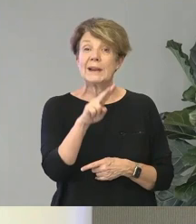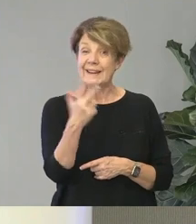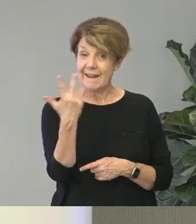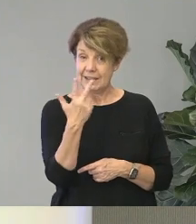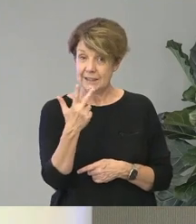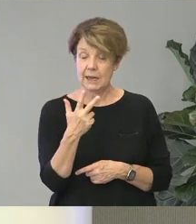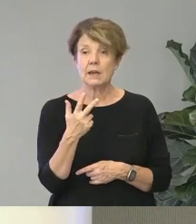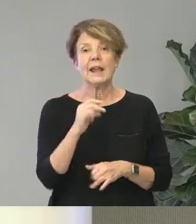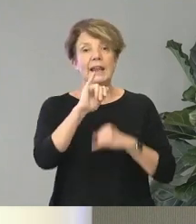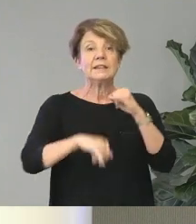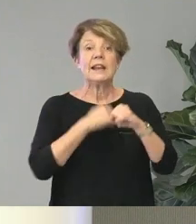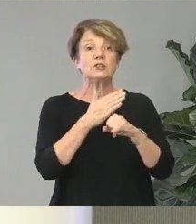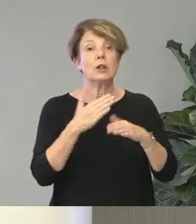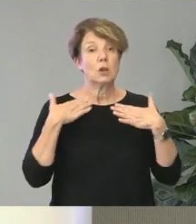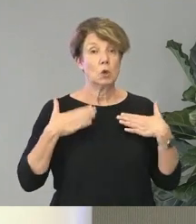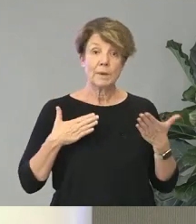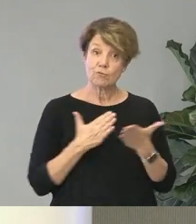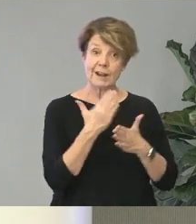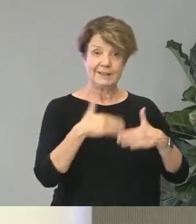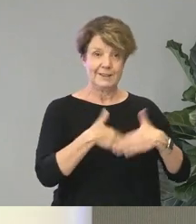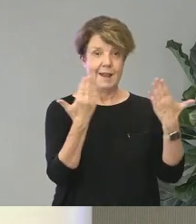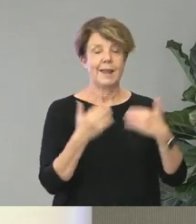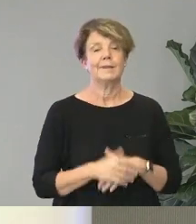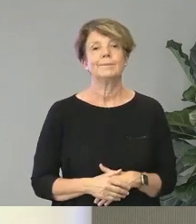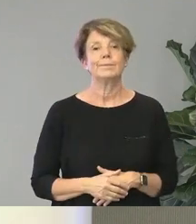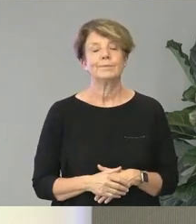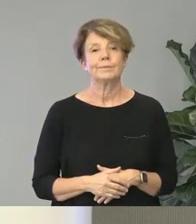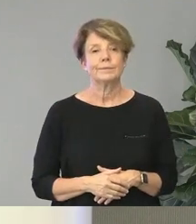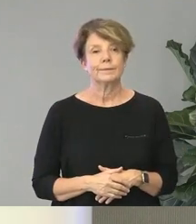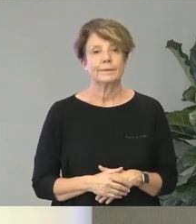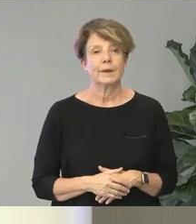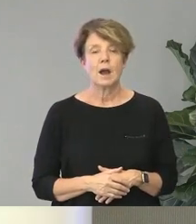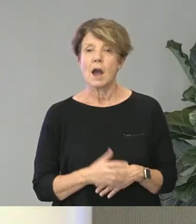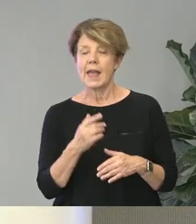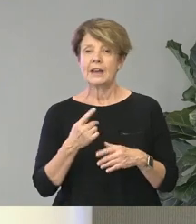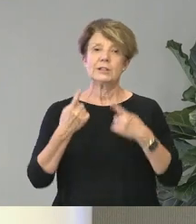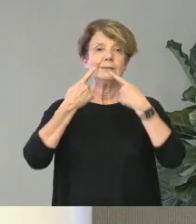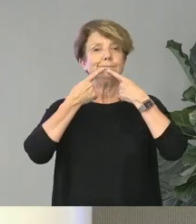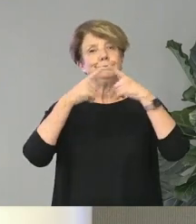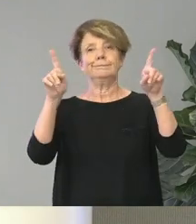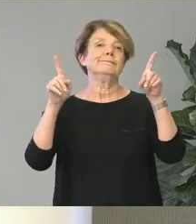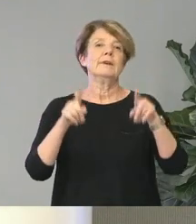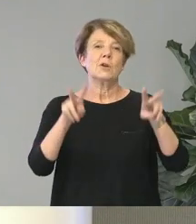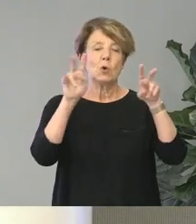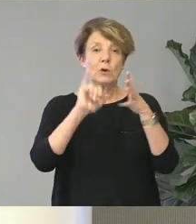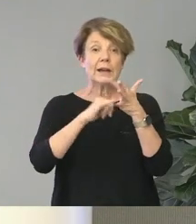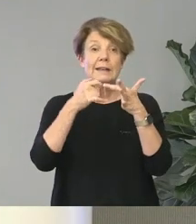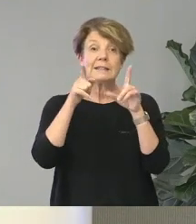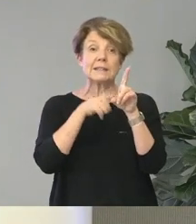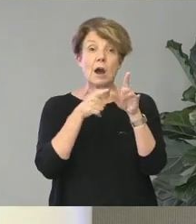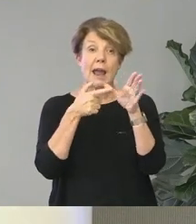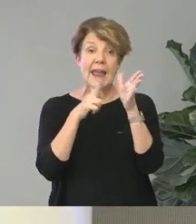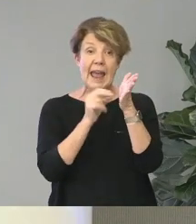2018, on International Human Rights Day, I threw out a sky anchor, as I called it at the time,